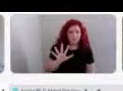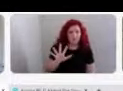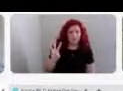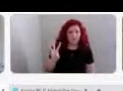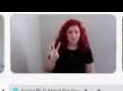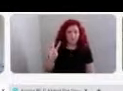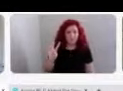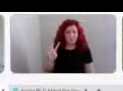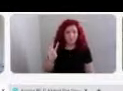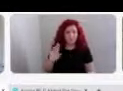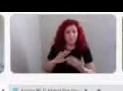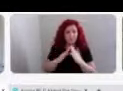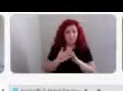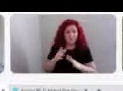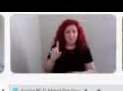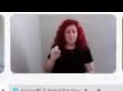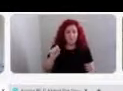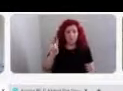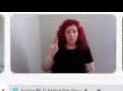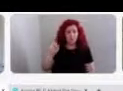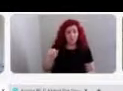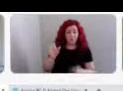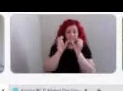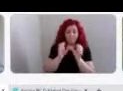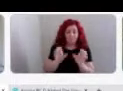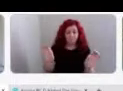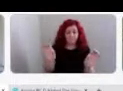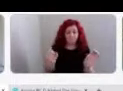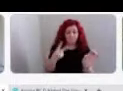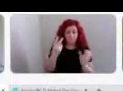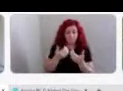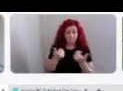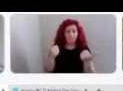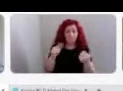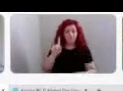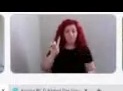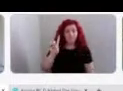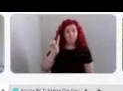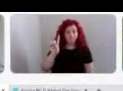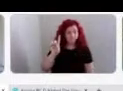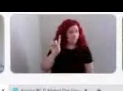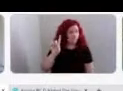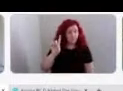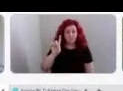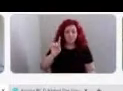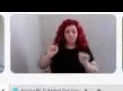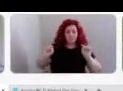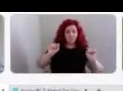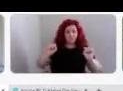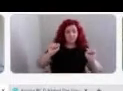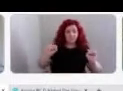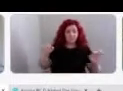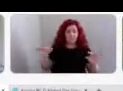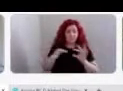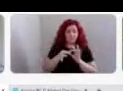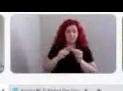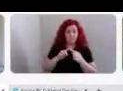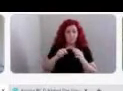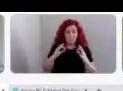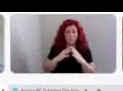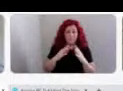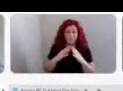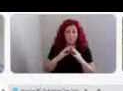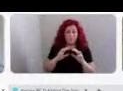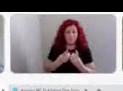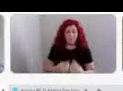city of sedona has been split into two legislative districts neither part of the city is linked to a flagstaff